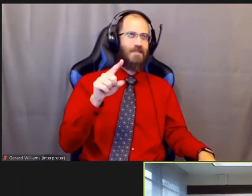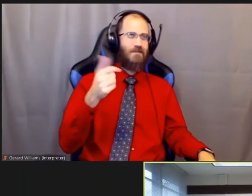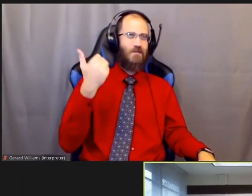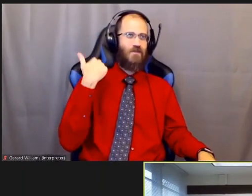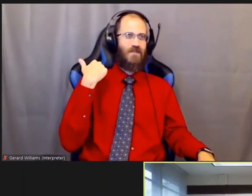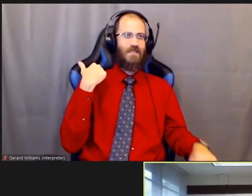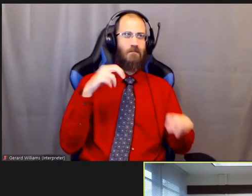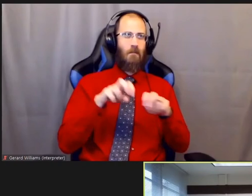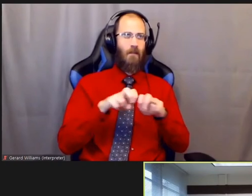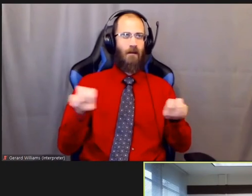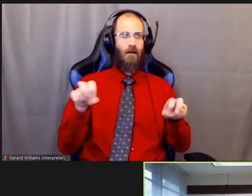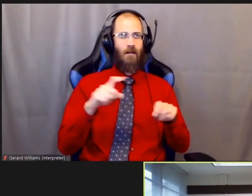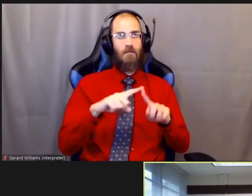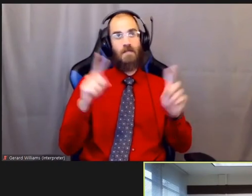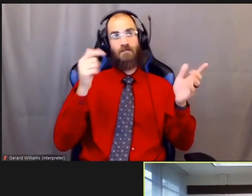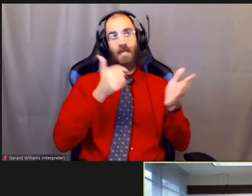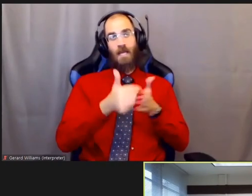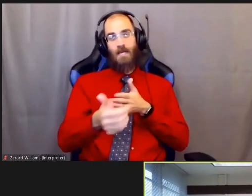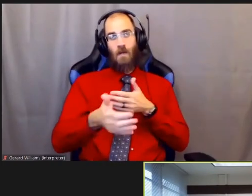But anyway,